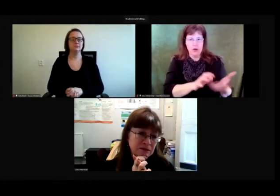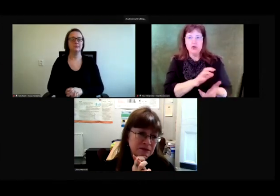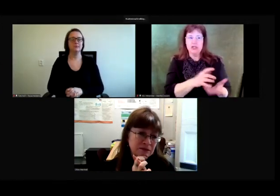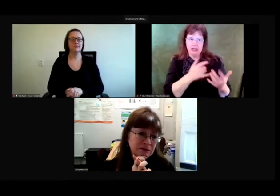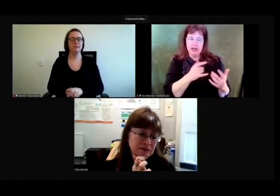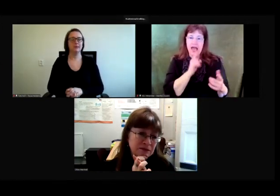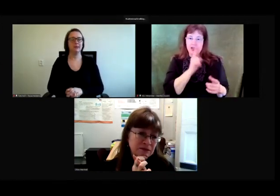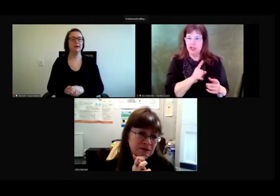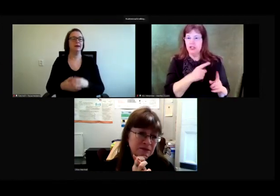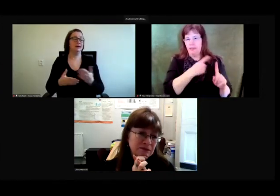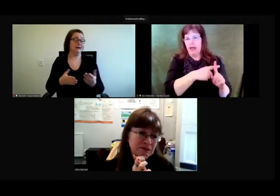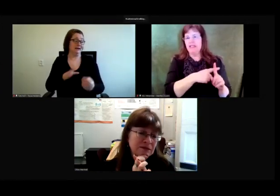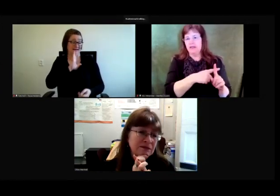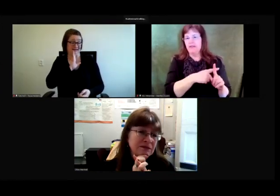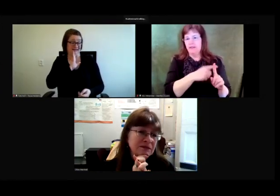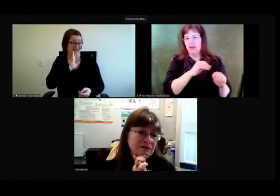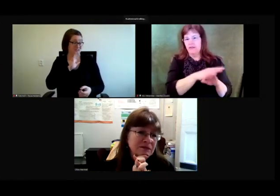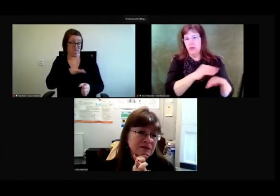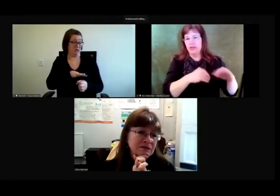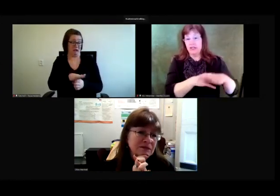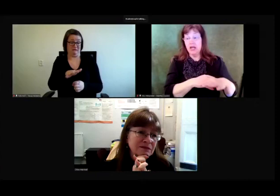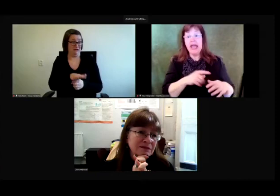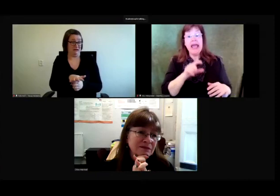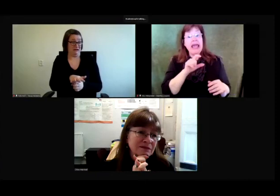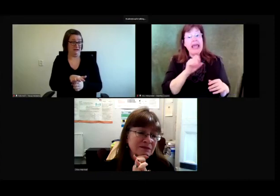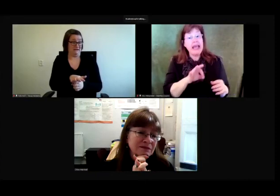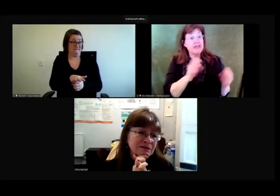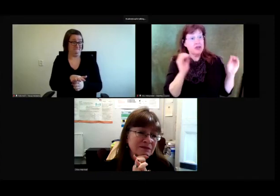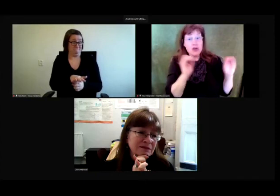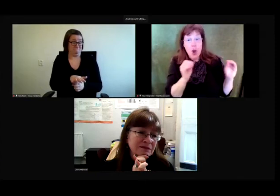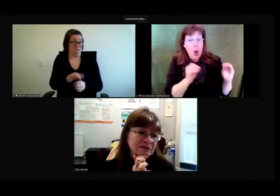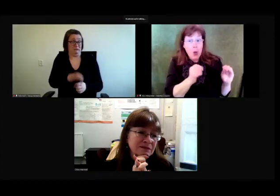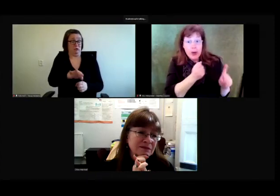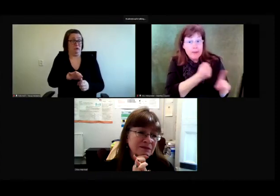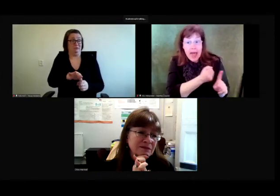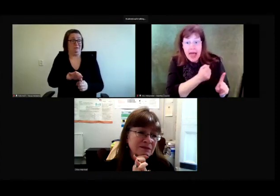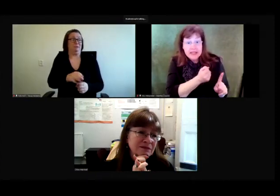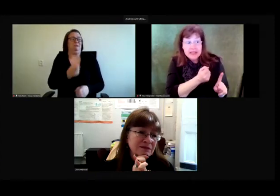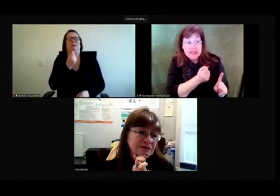Now, if I wouldn't have found an effect, that would for sure not mean that